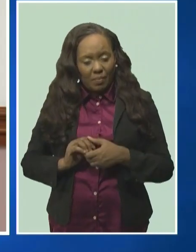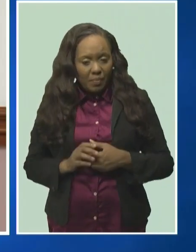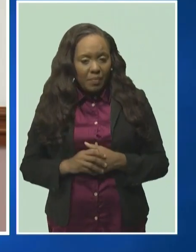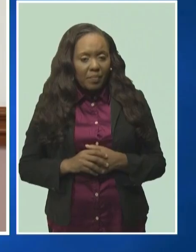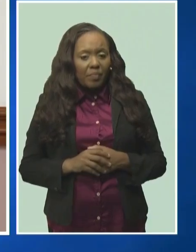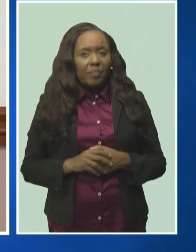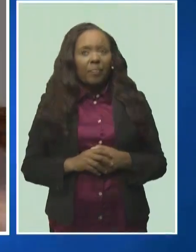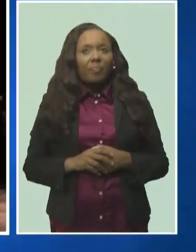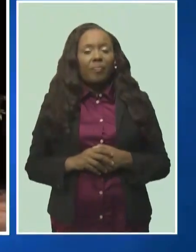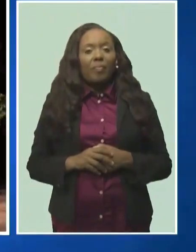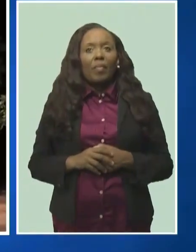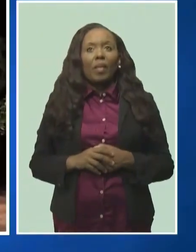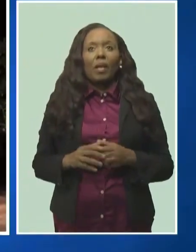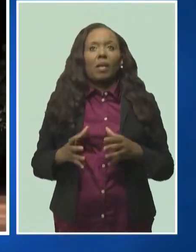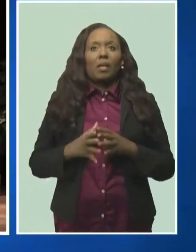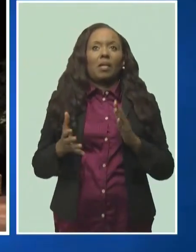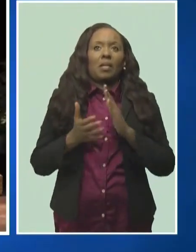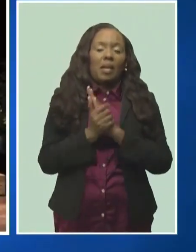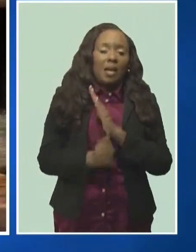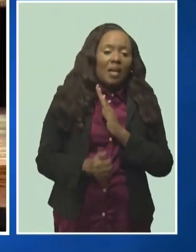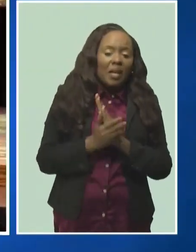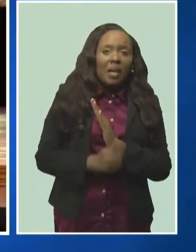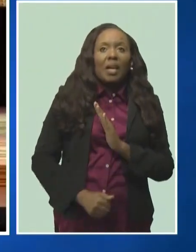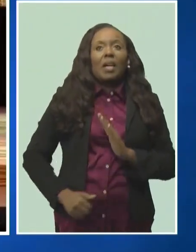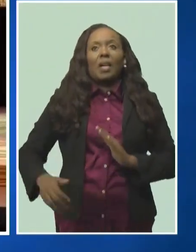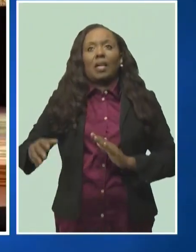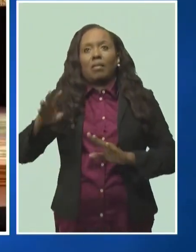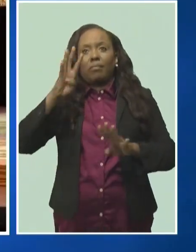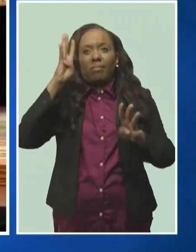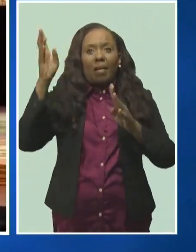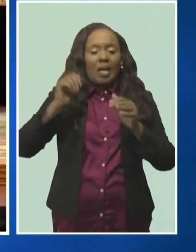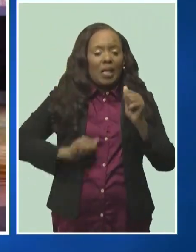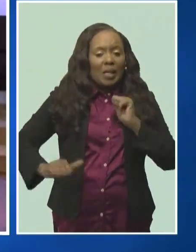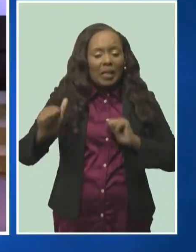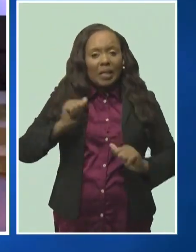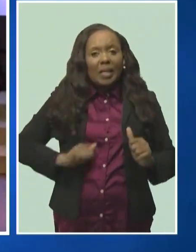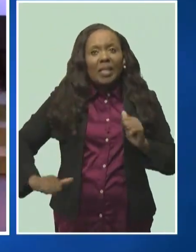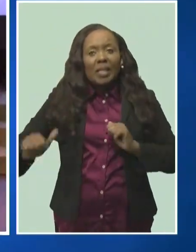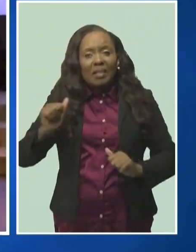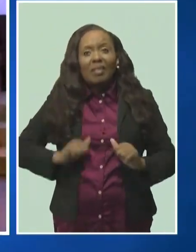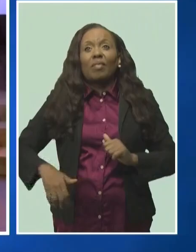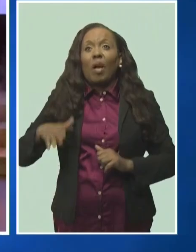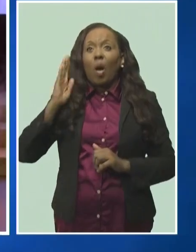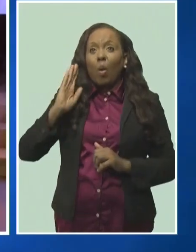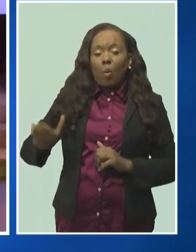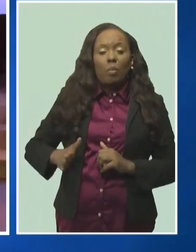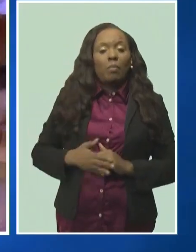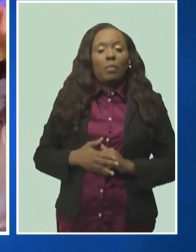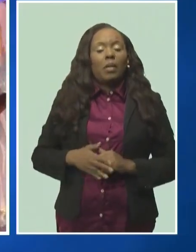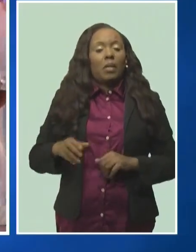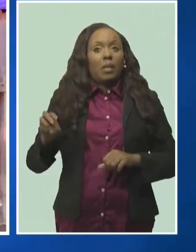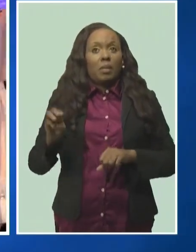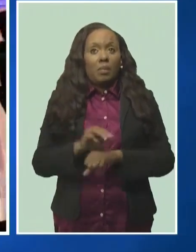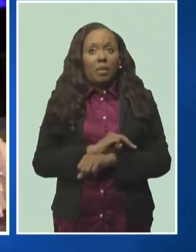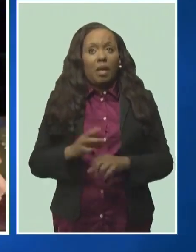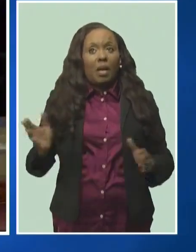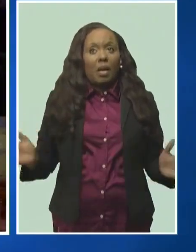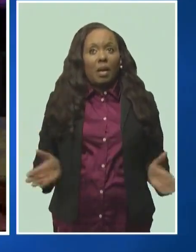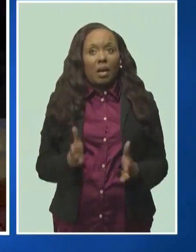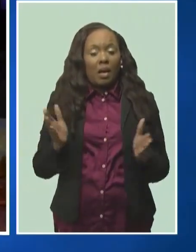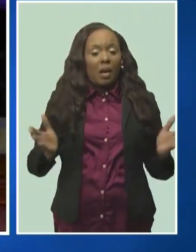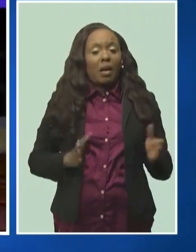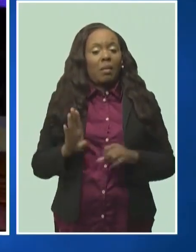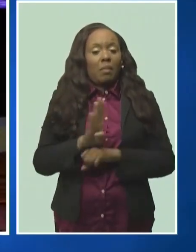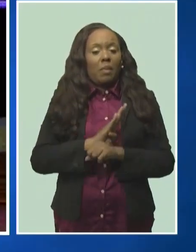place. Some of the best local talent mixed with creative presentations are expected in the gymnasium, and the ministry official is urging